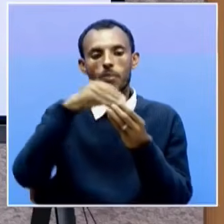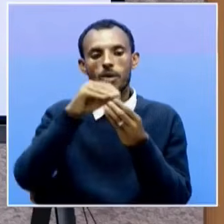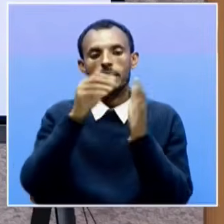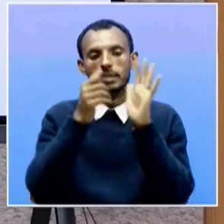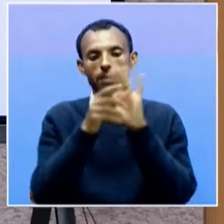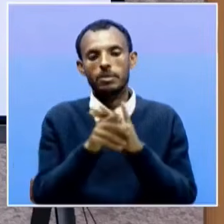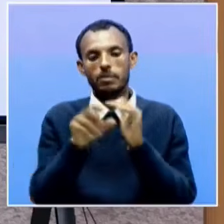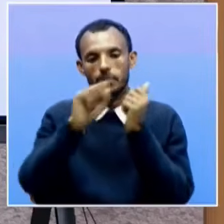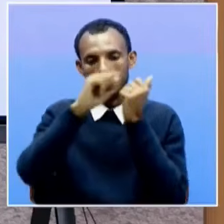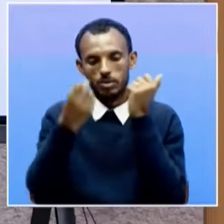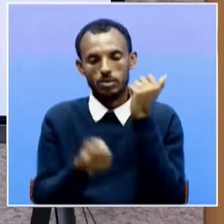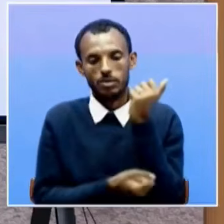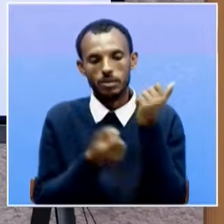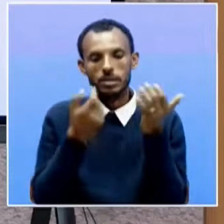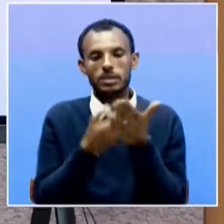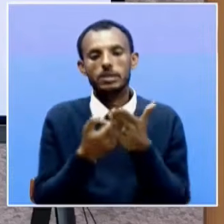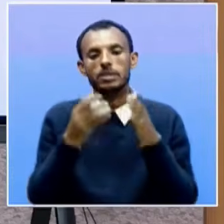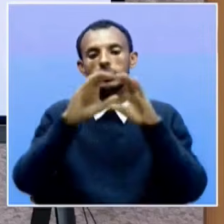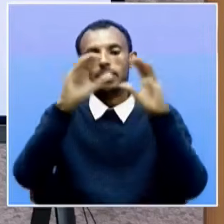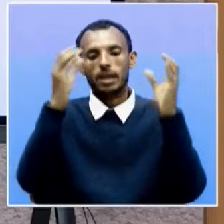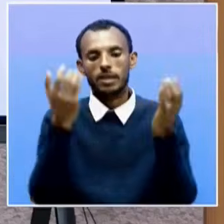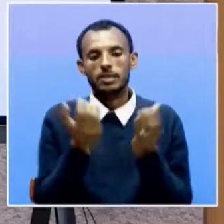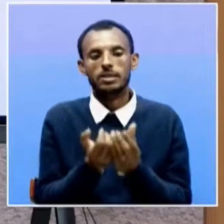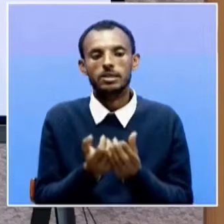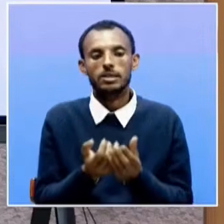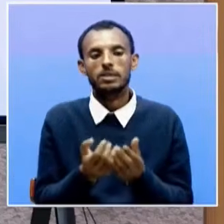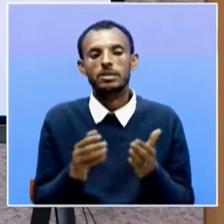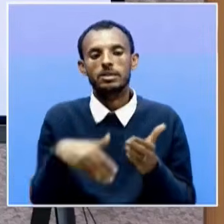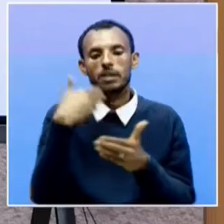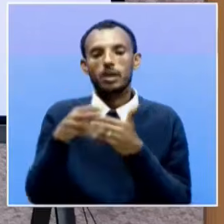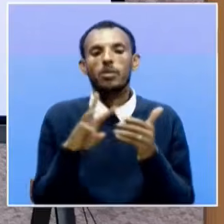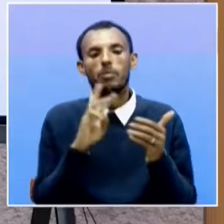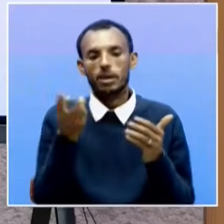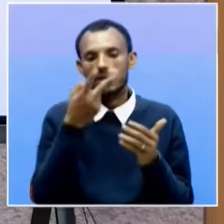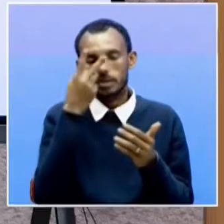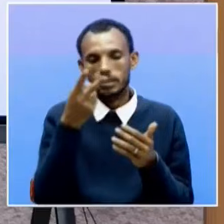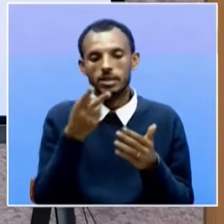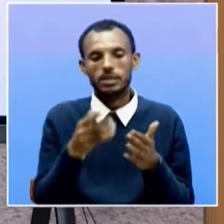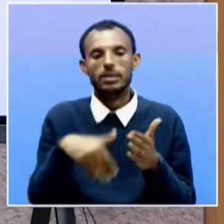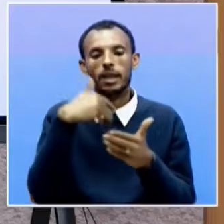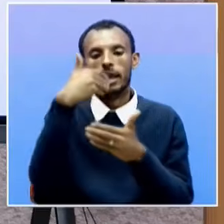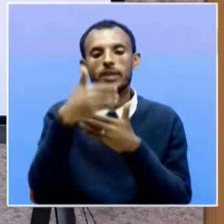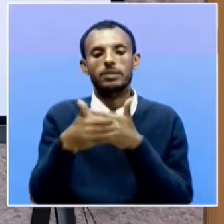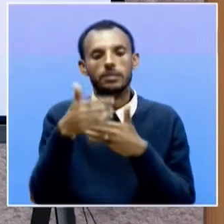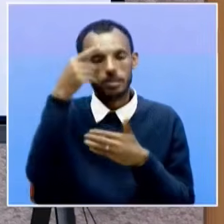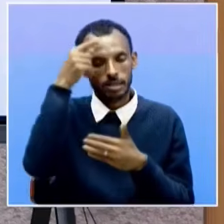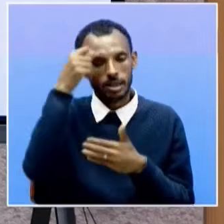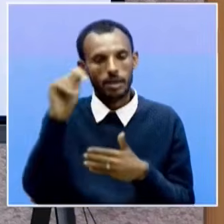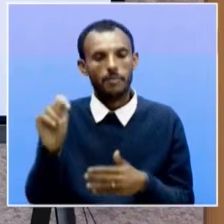example regarding this, then we will see the next theorem.